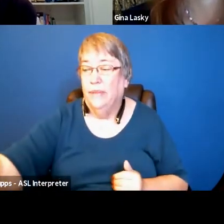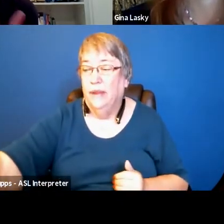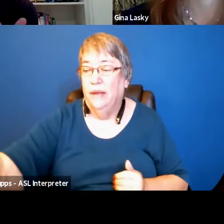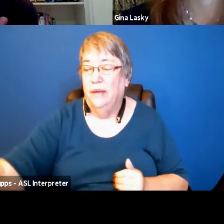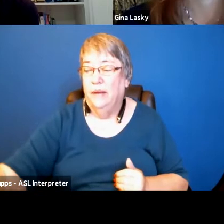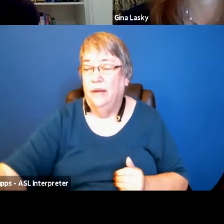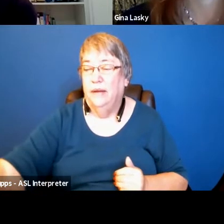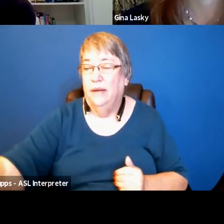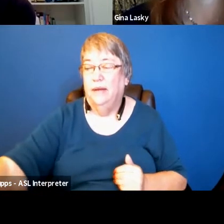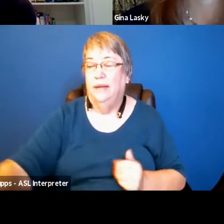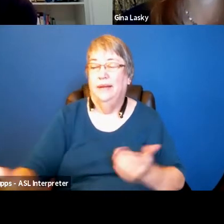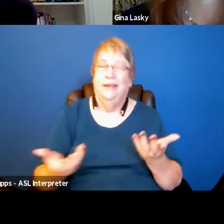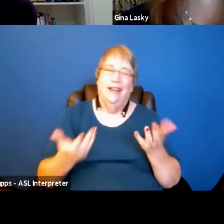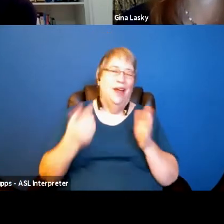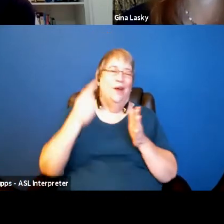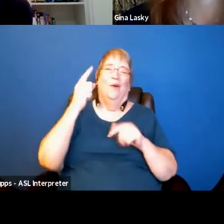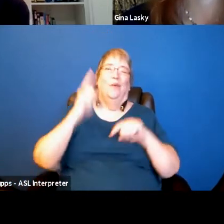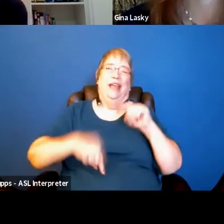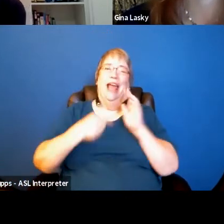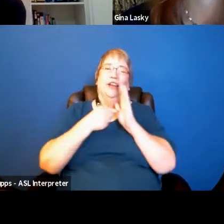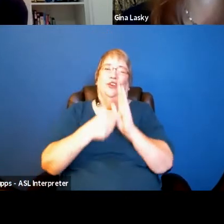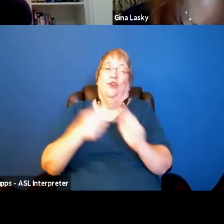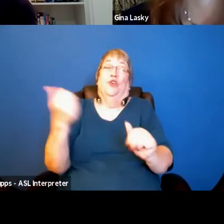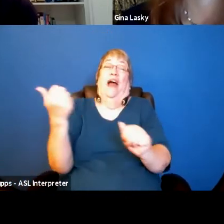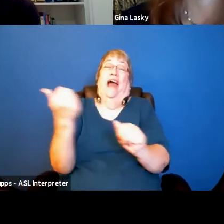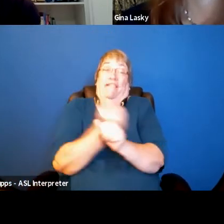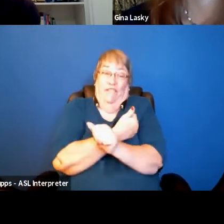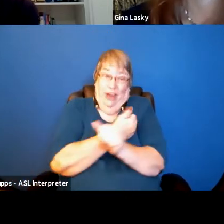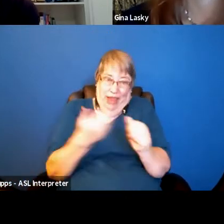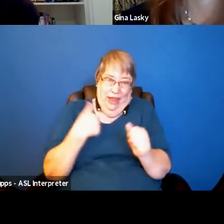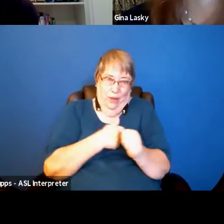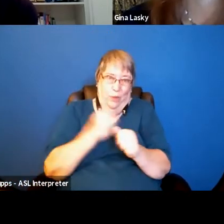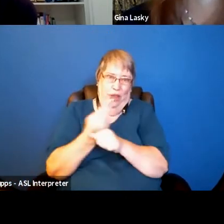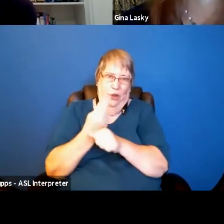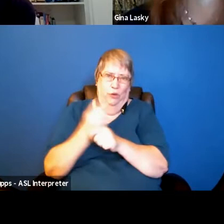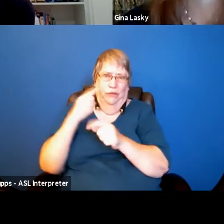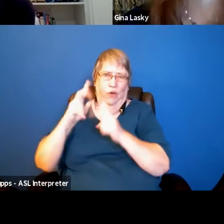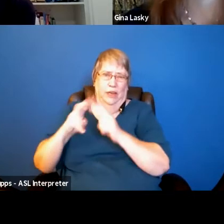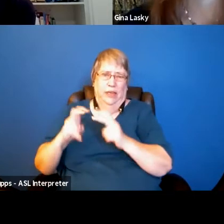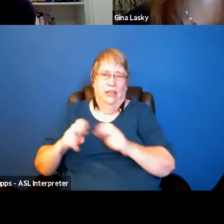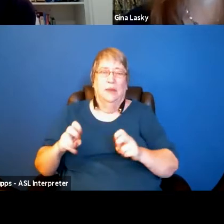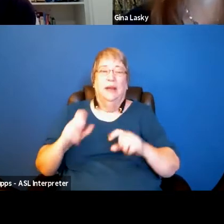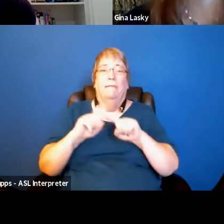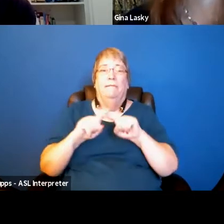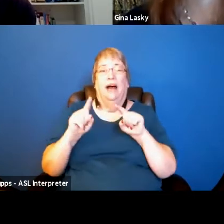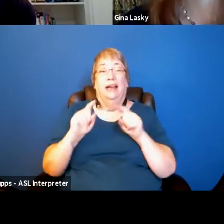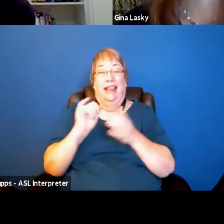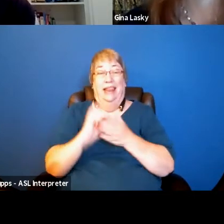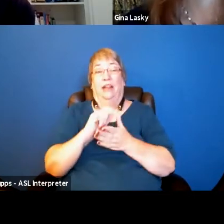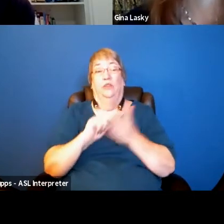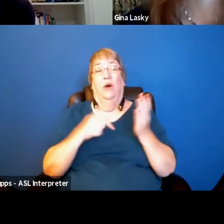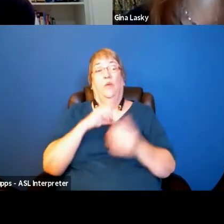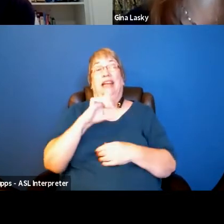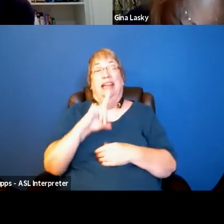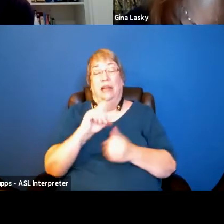we can't show you everything that we present in the assessment, but it's an example of some of the things that we have done with the data and